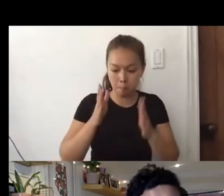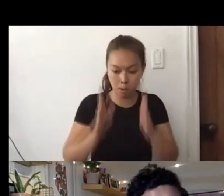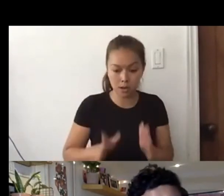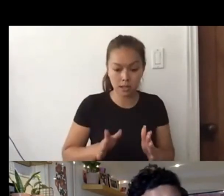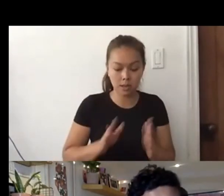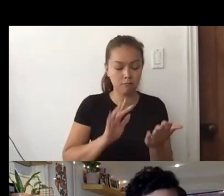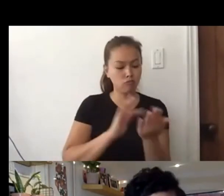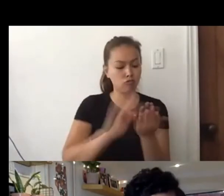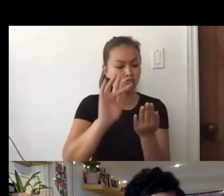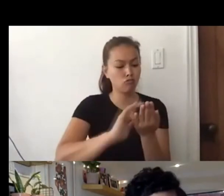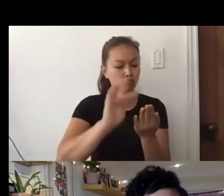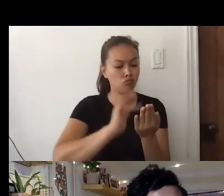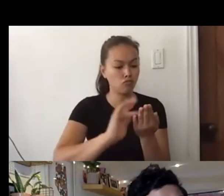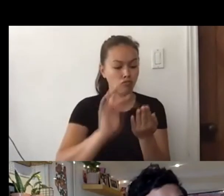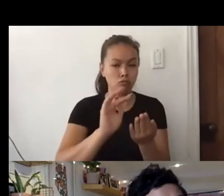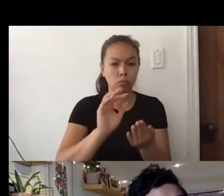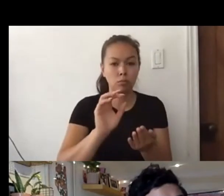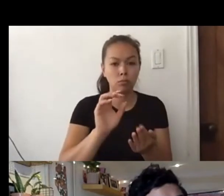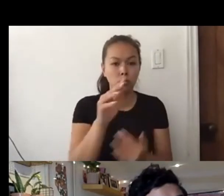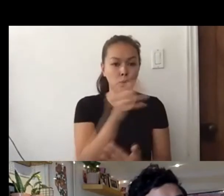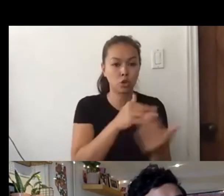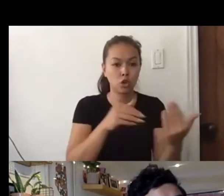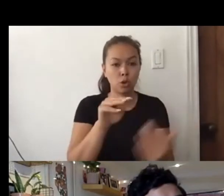essentially, is what I'm trying to get at. And